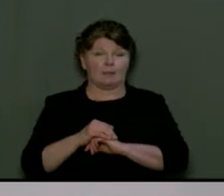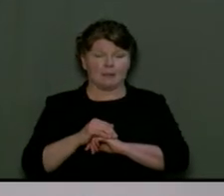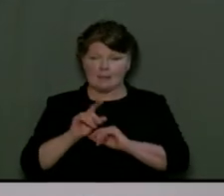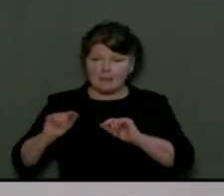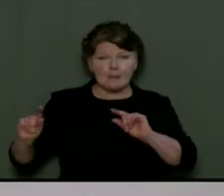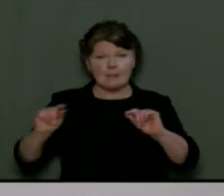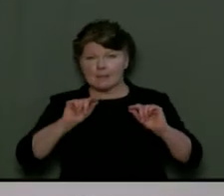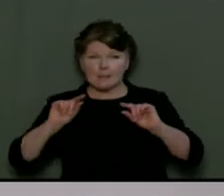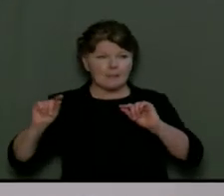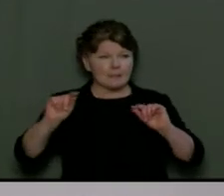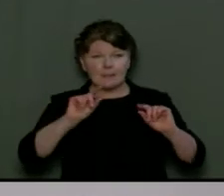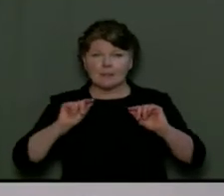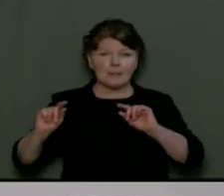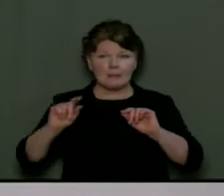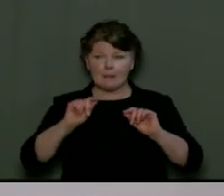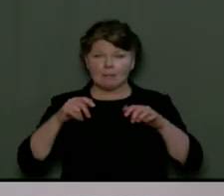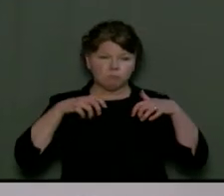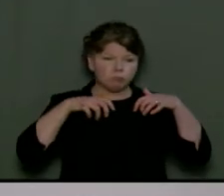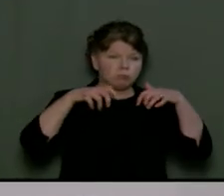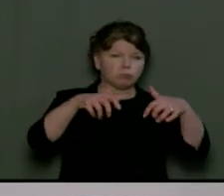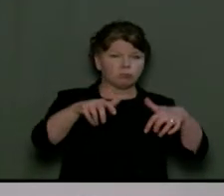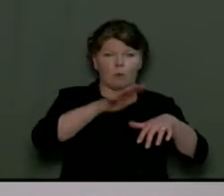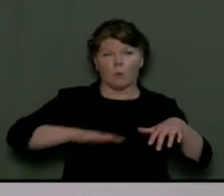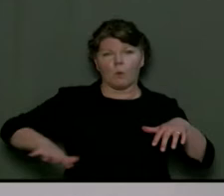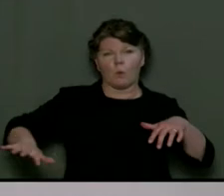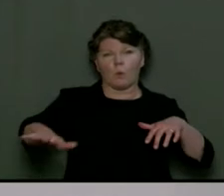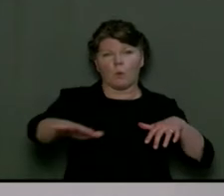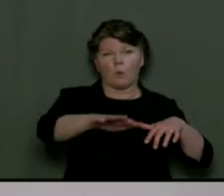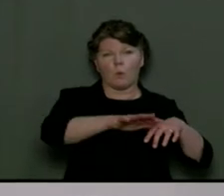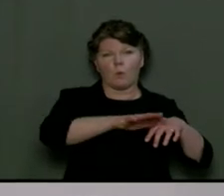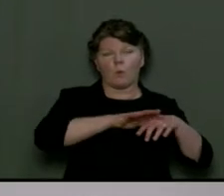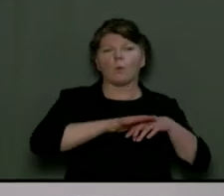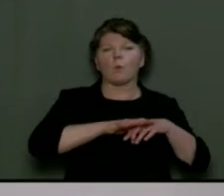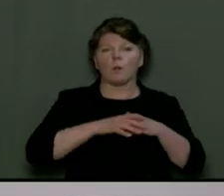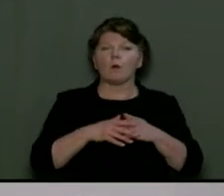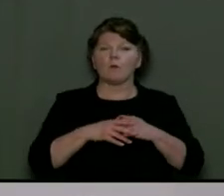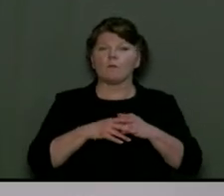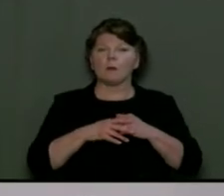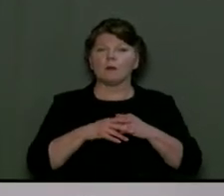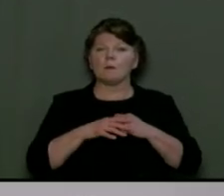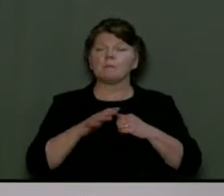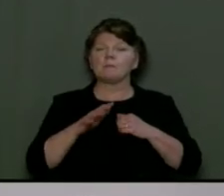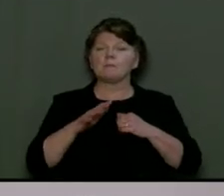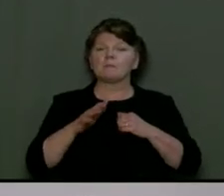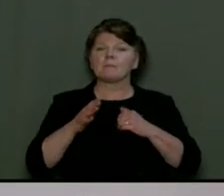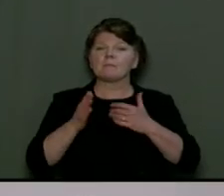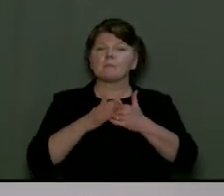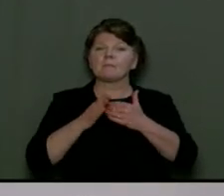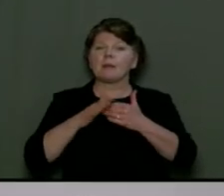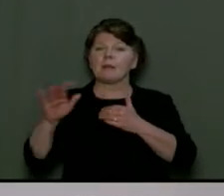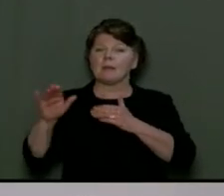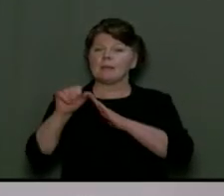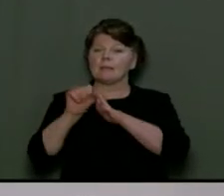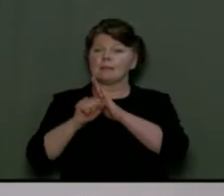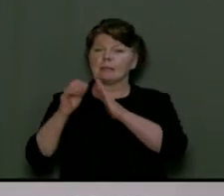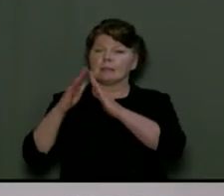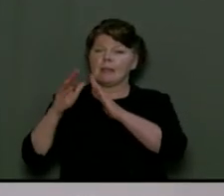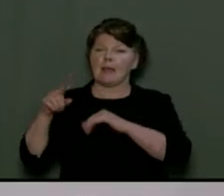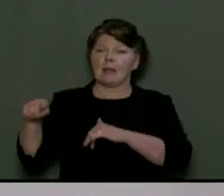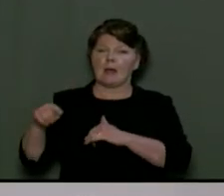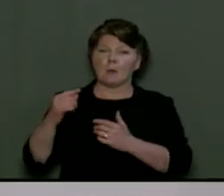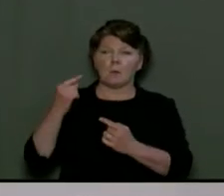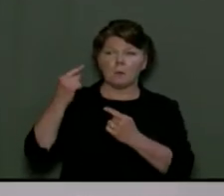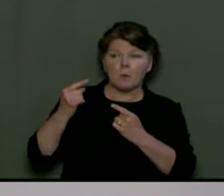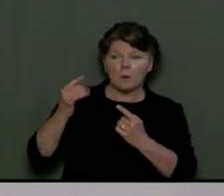all over Philadelphia, and a crowd gathered together outside the doors of the State House, wondering,